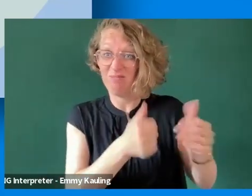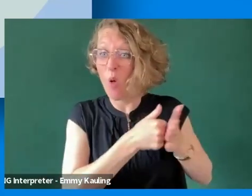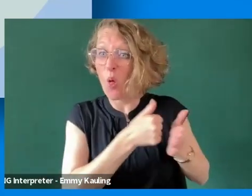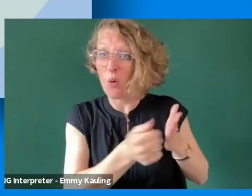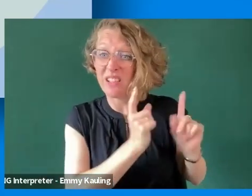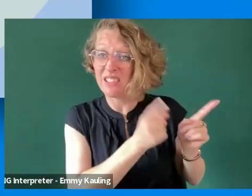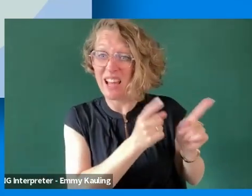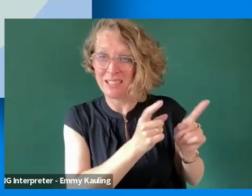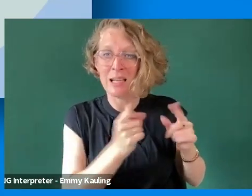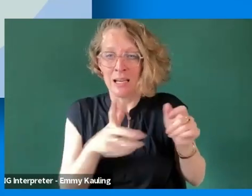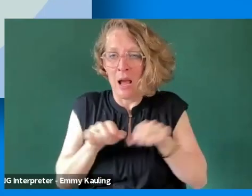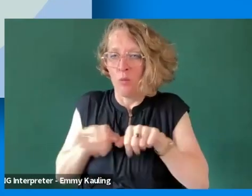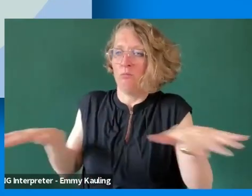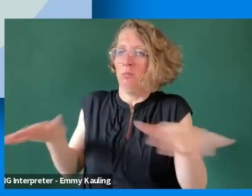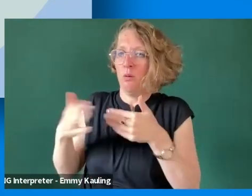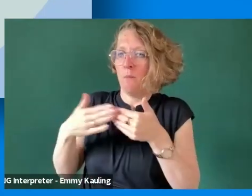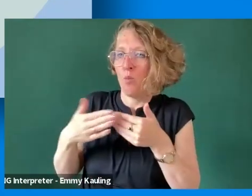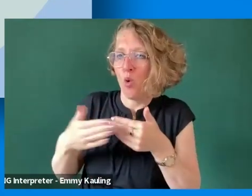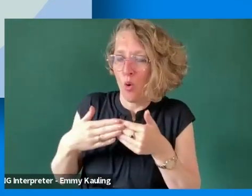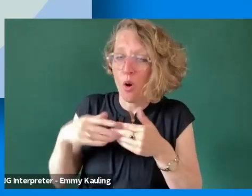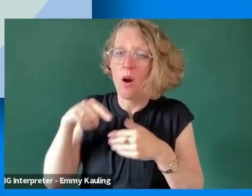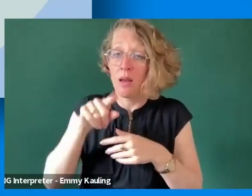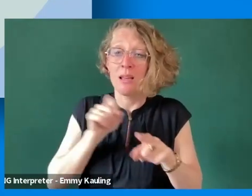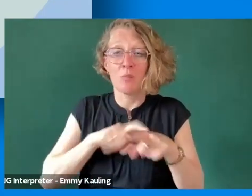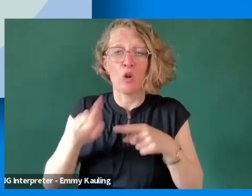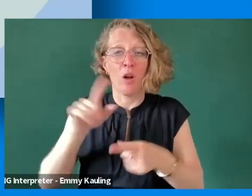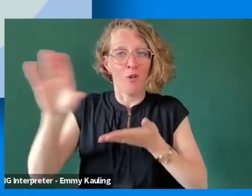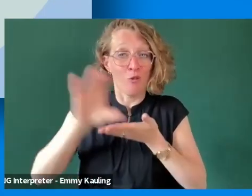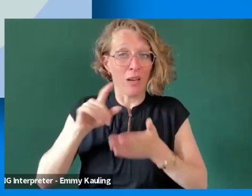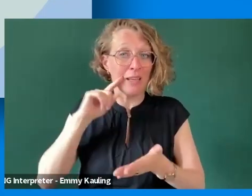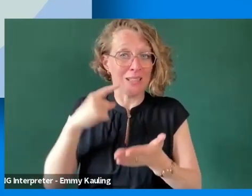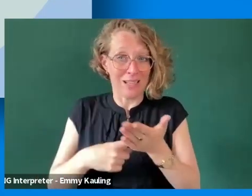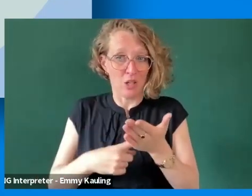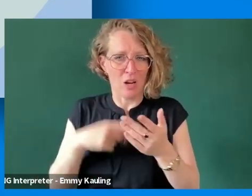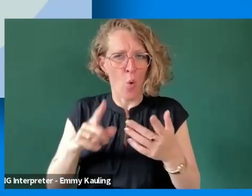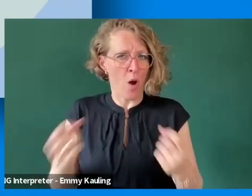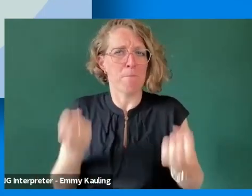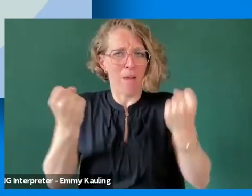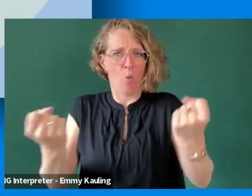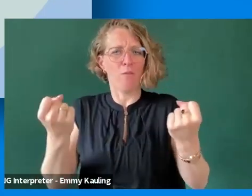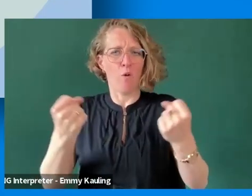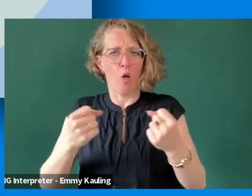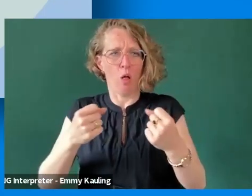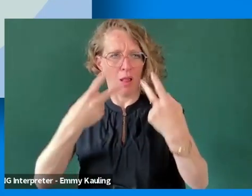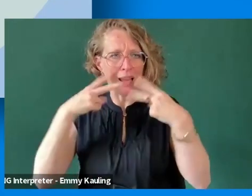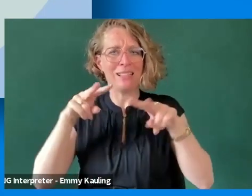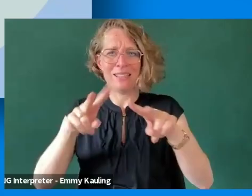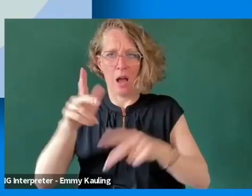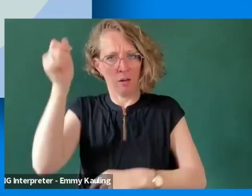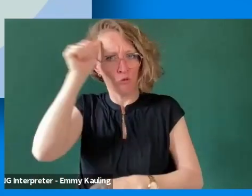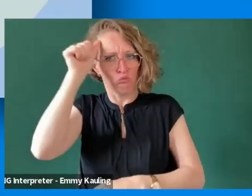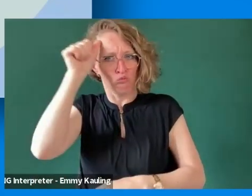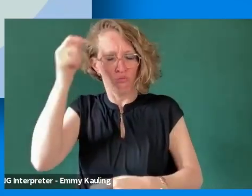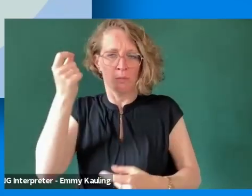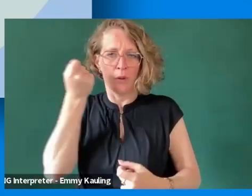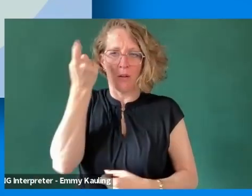panels in the adjudication of funding decisions is a hugely, hugely powerful insight, which I think we